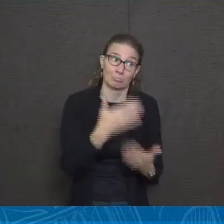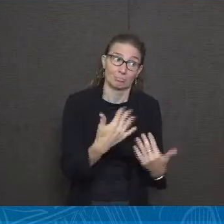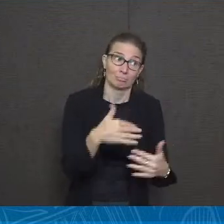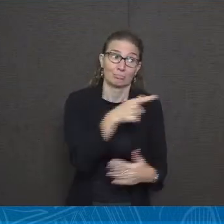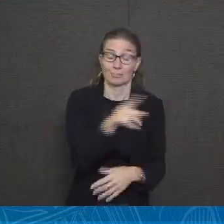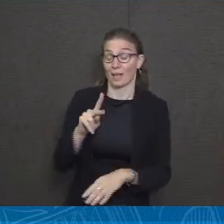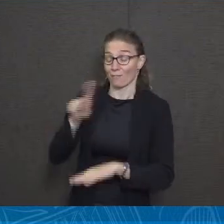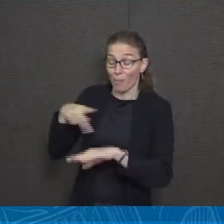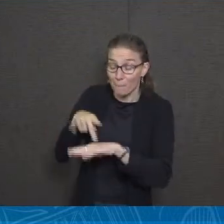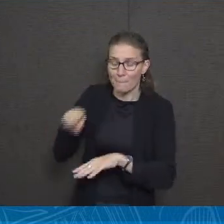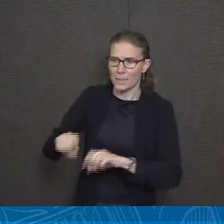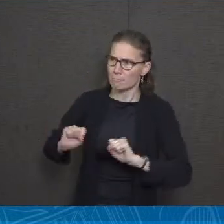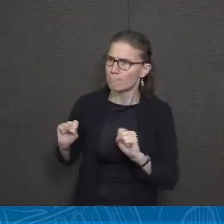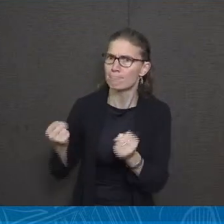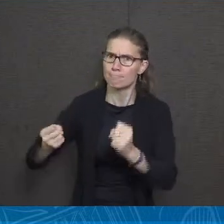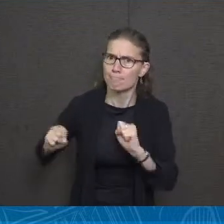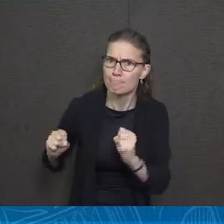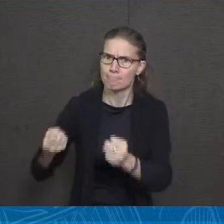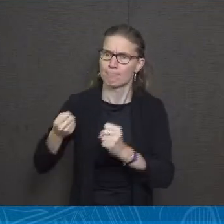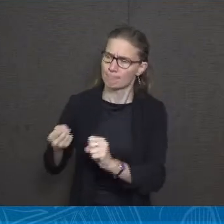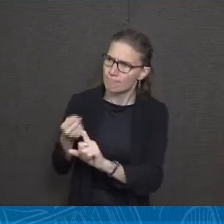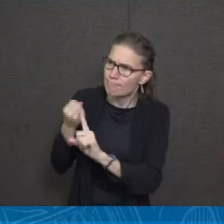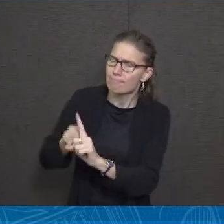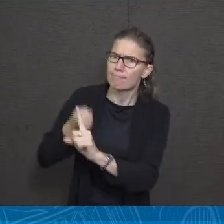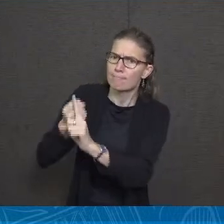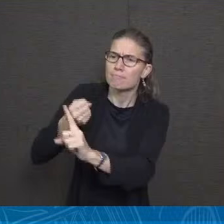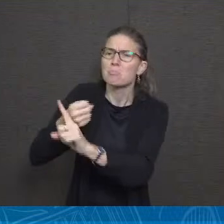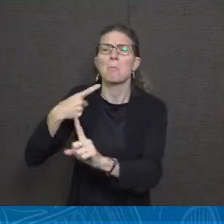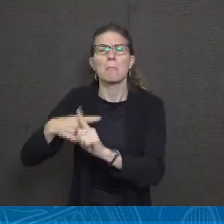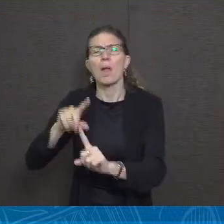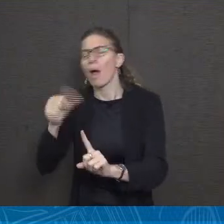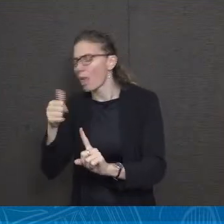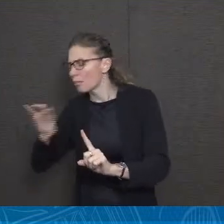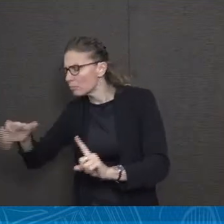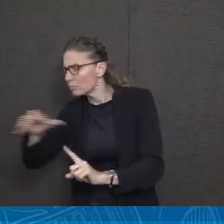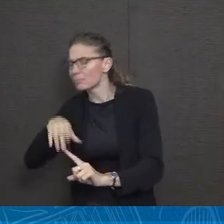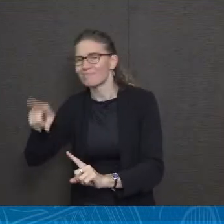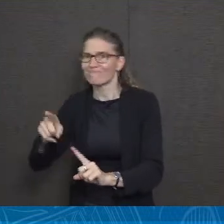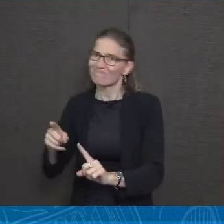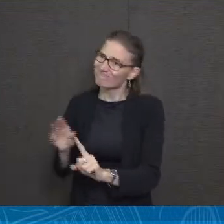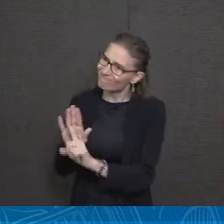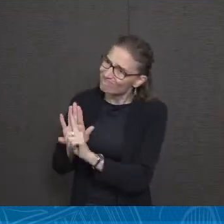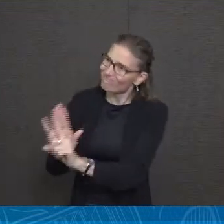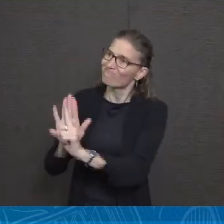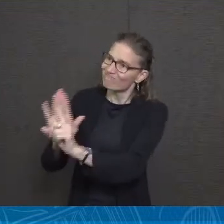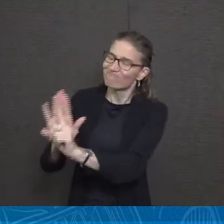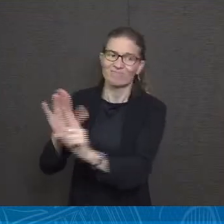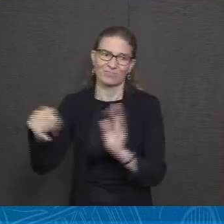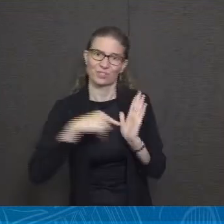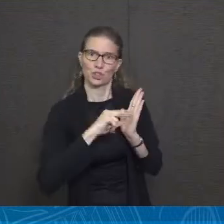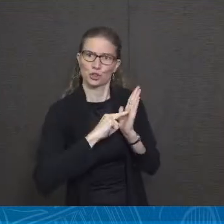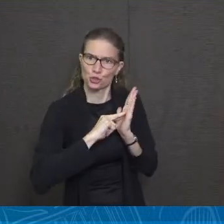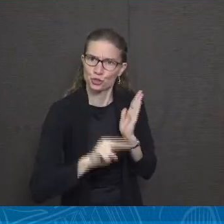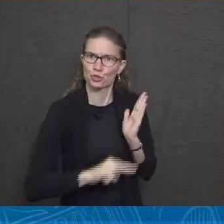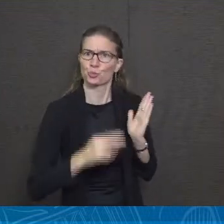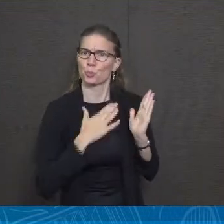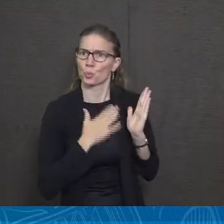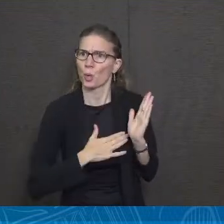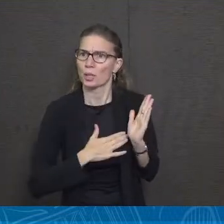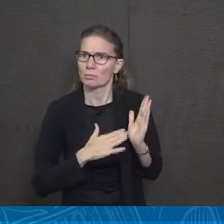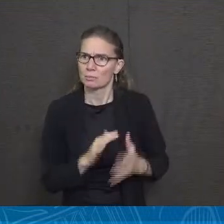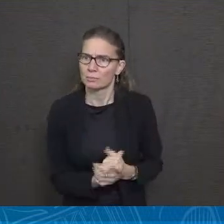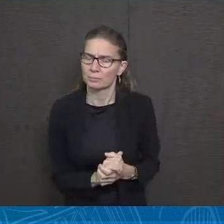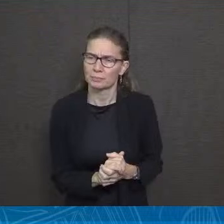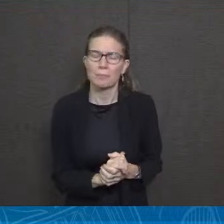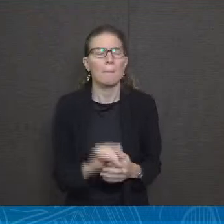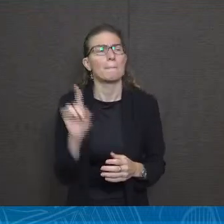in this region who have actively pushed for a treaty. So that's incredible. And the thing I would say about the draft articles, and it's raised by